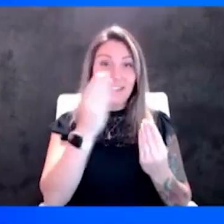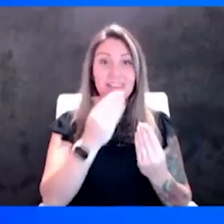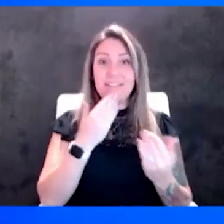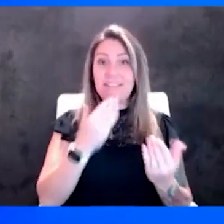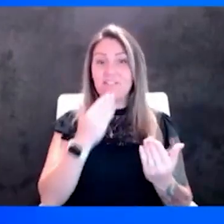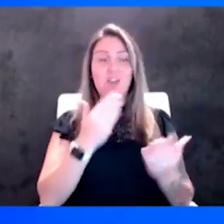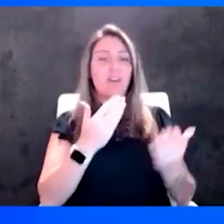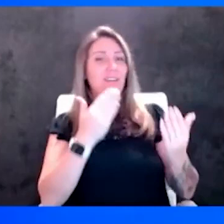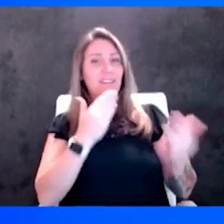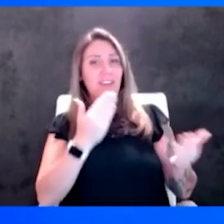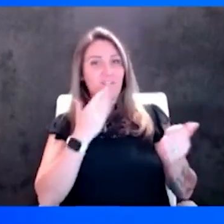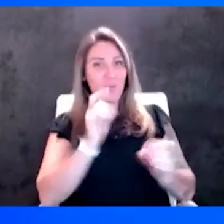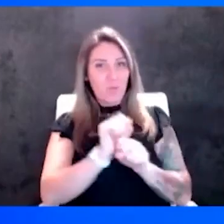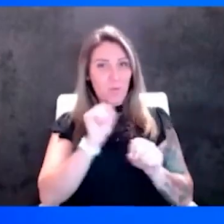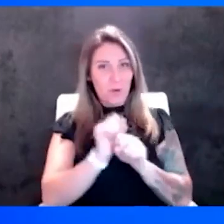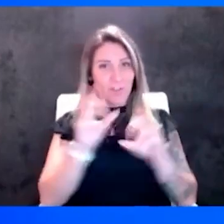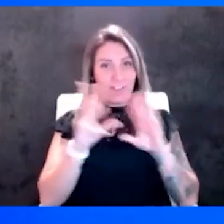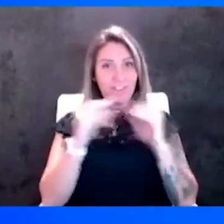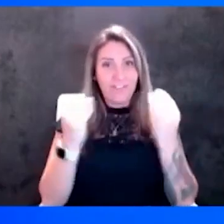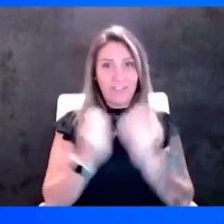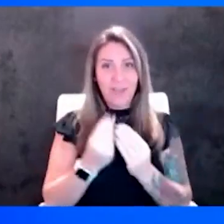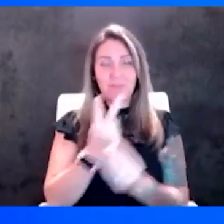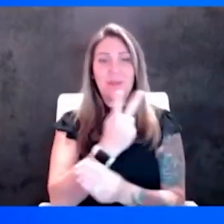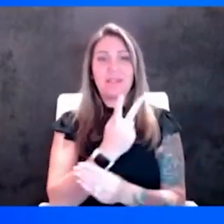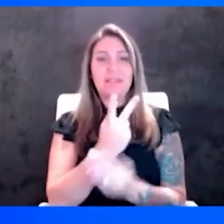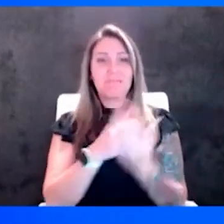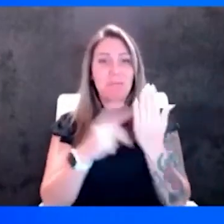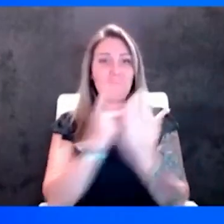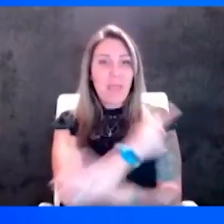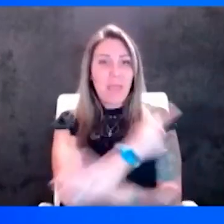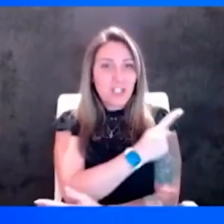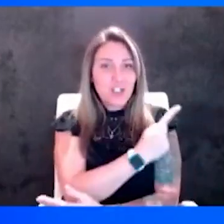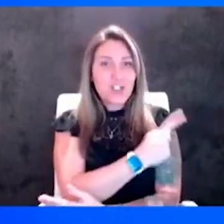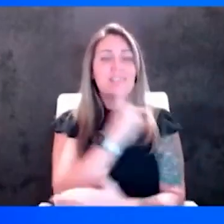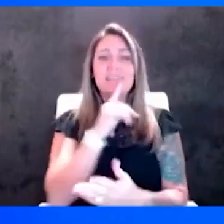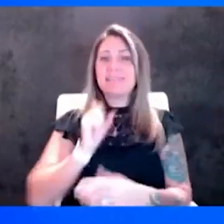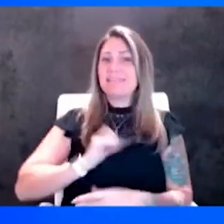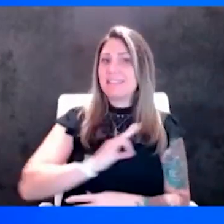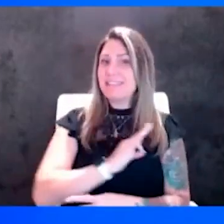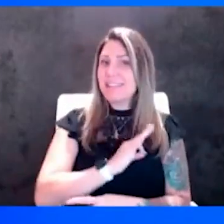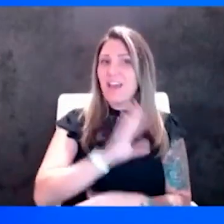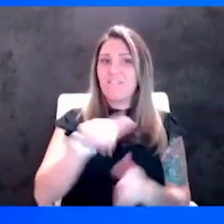with families and patients and staff to help our patients stay safer